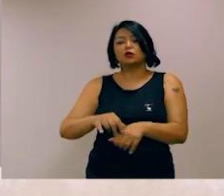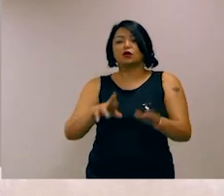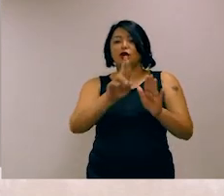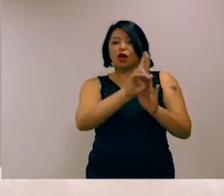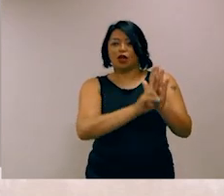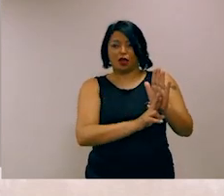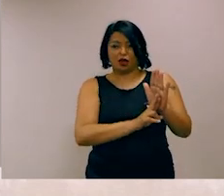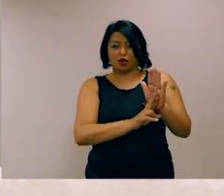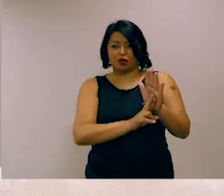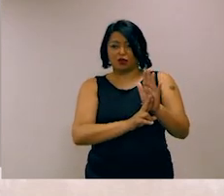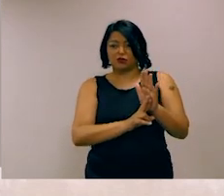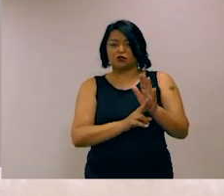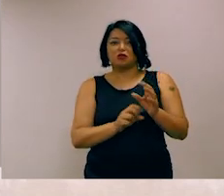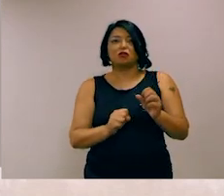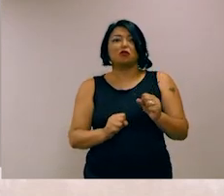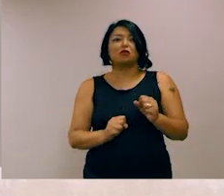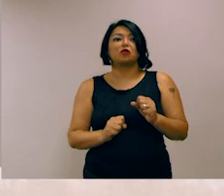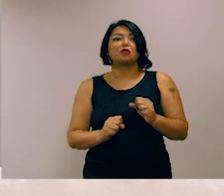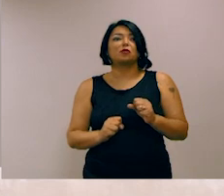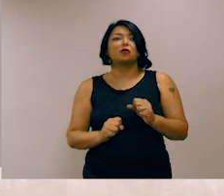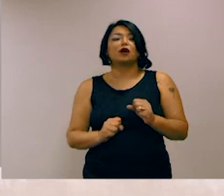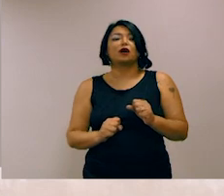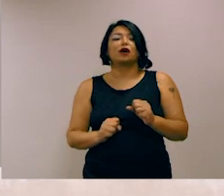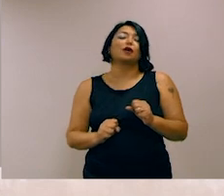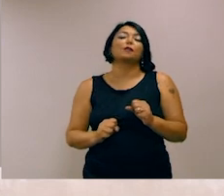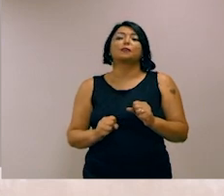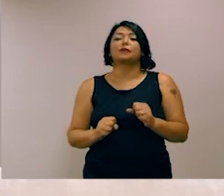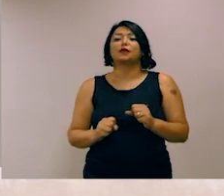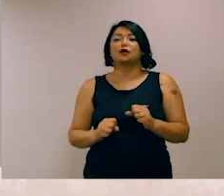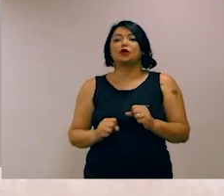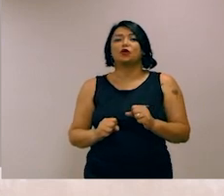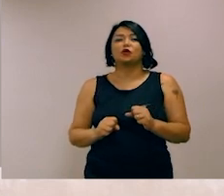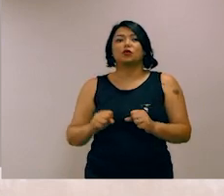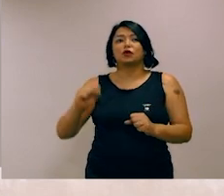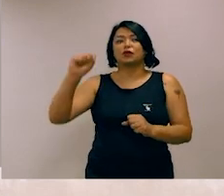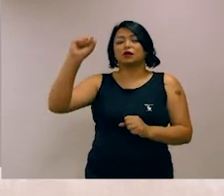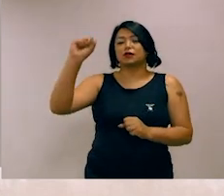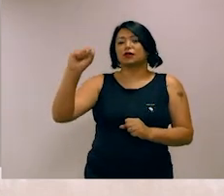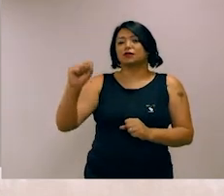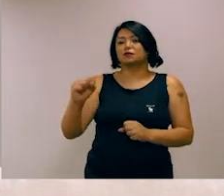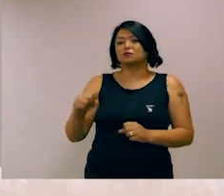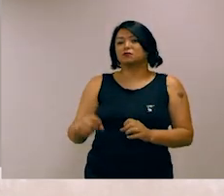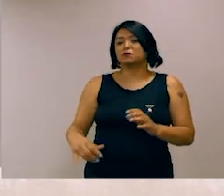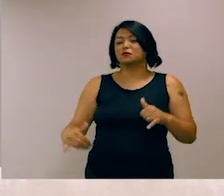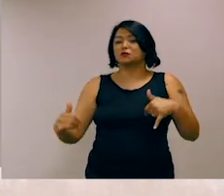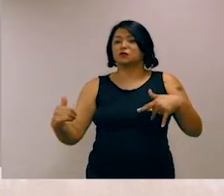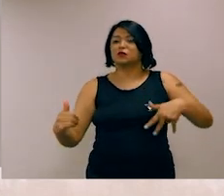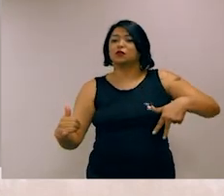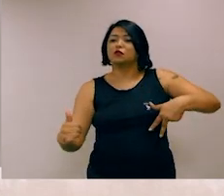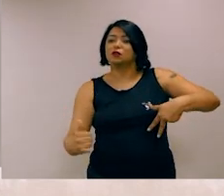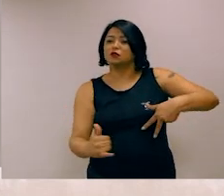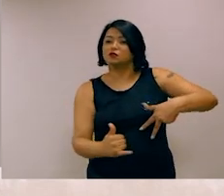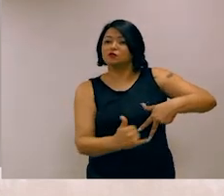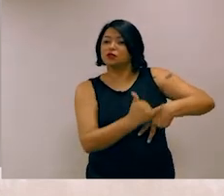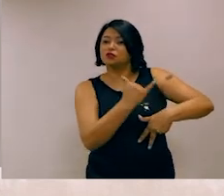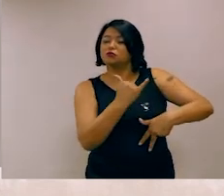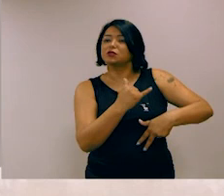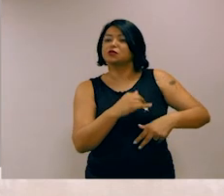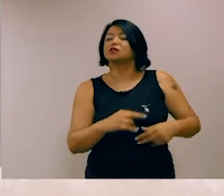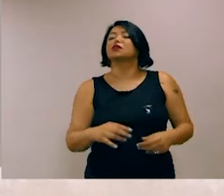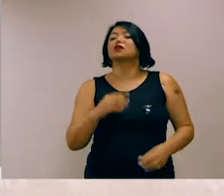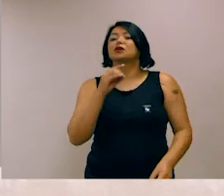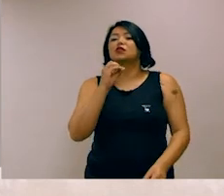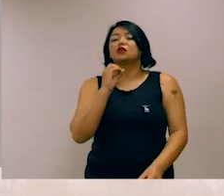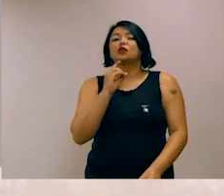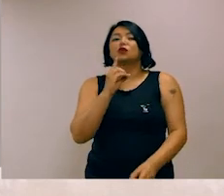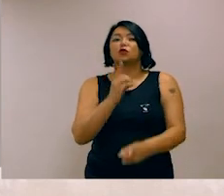a criteria initially was recently found body parts in the time that when the map was